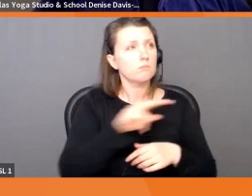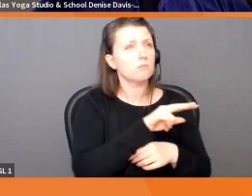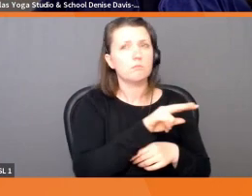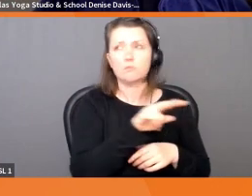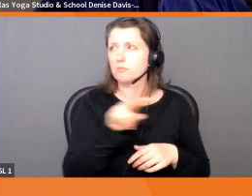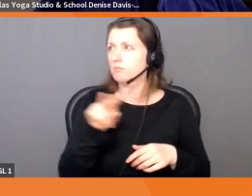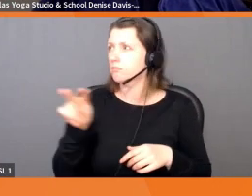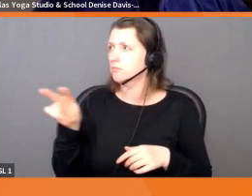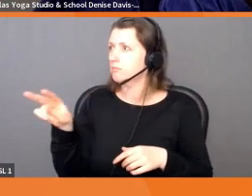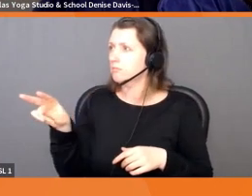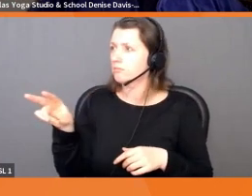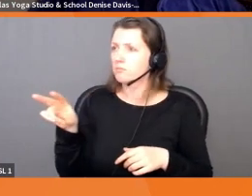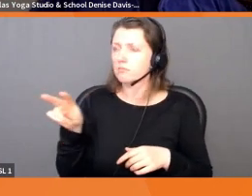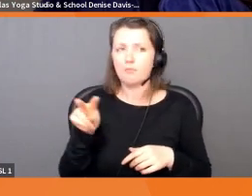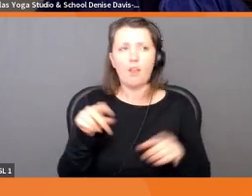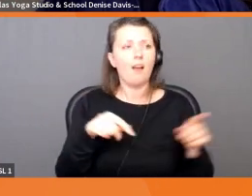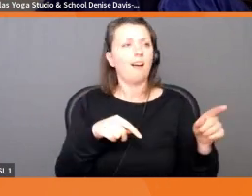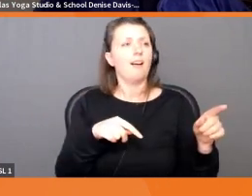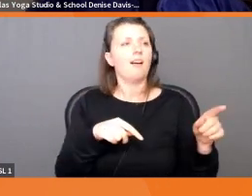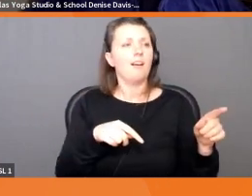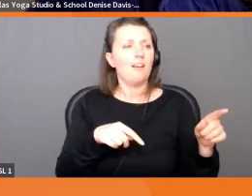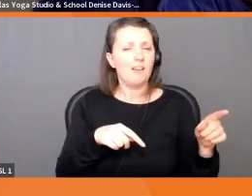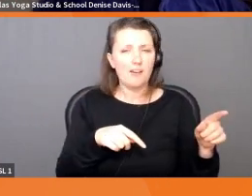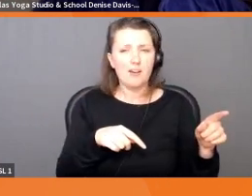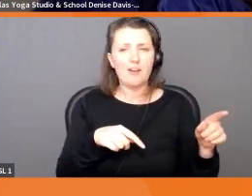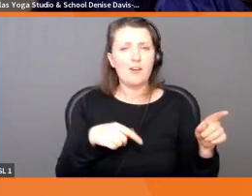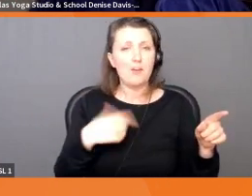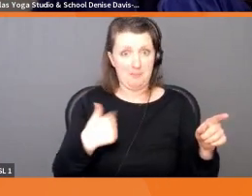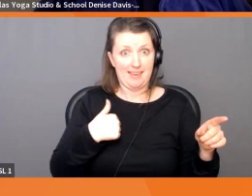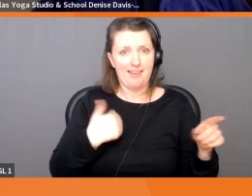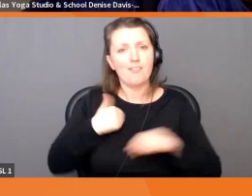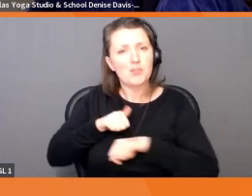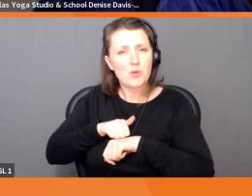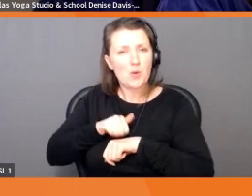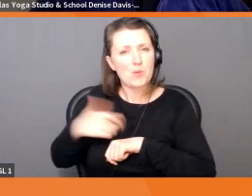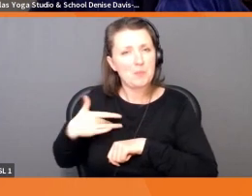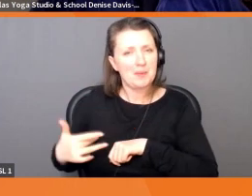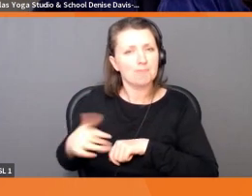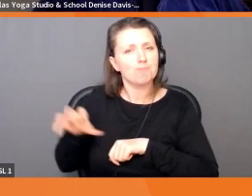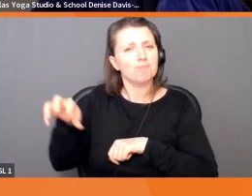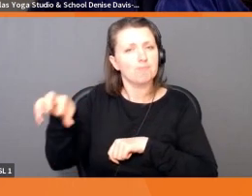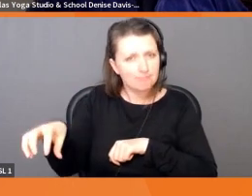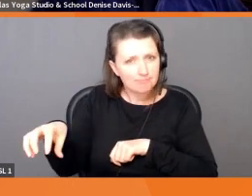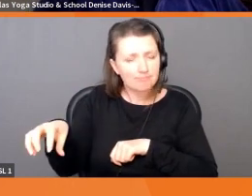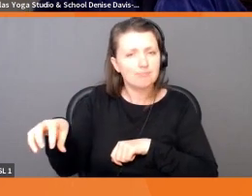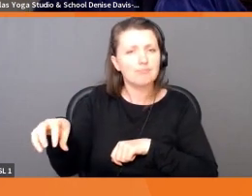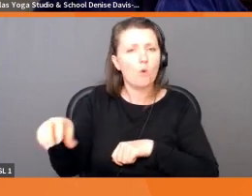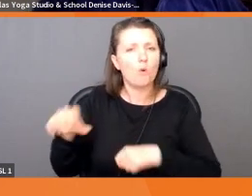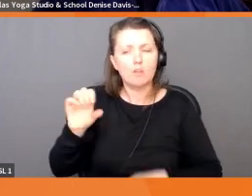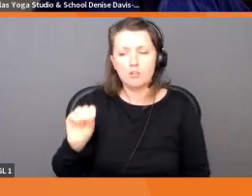your comfort things, you know, I always have a stone or a shell nearby. Just notice the things that provide comfort for you in your space,